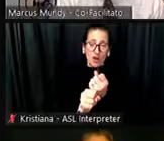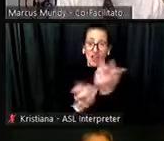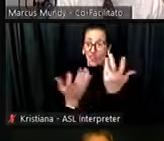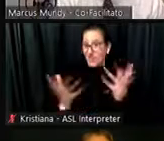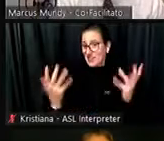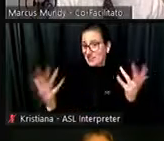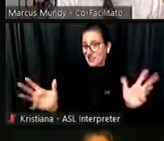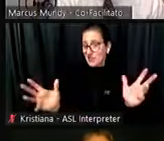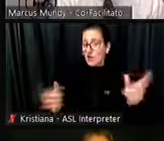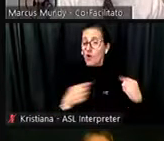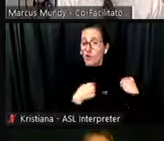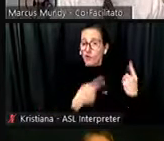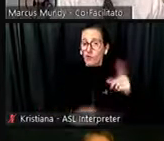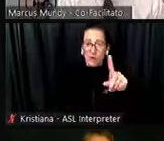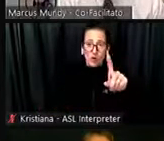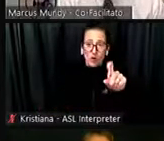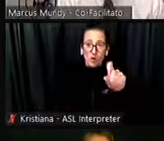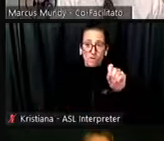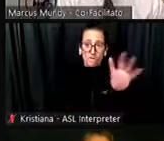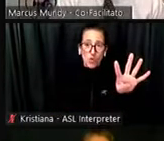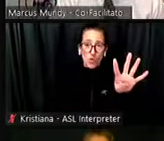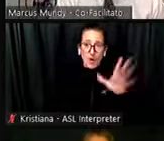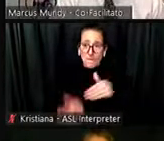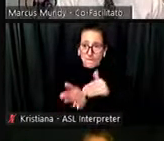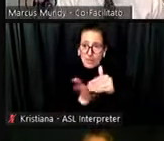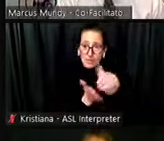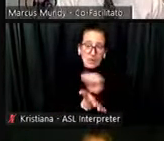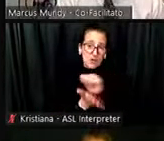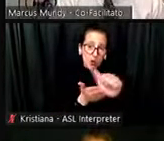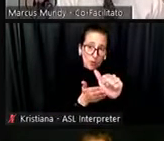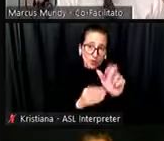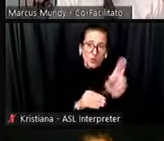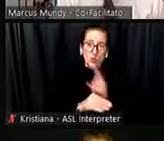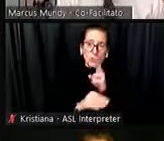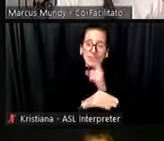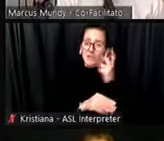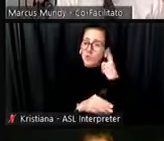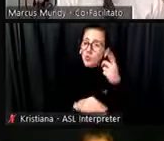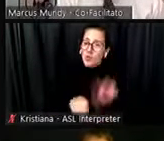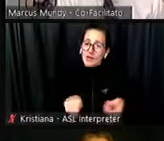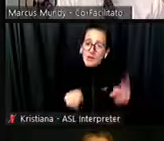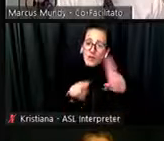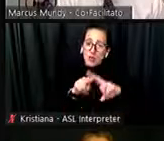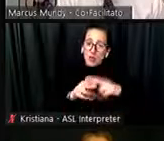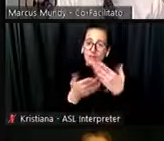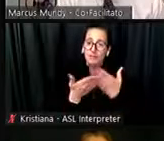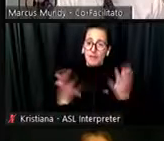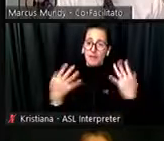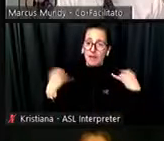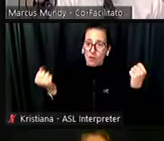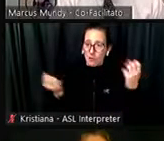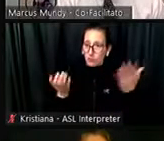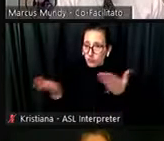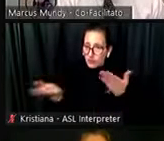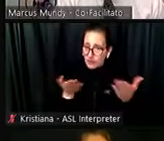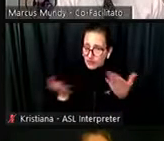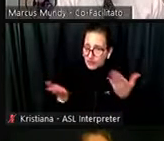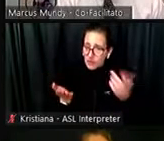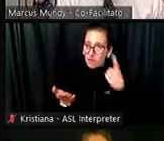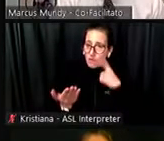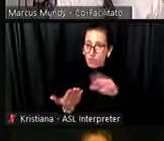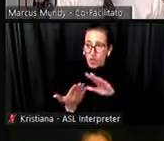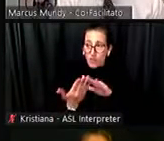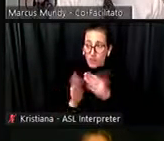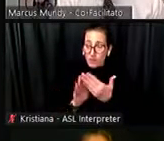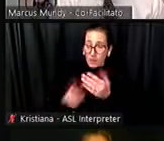action to fund the increased public health services that our community has needed,